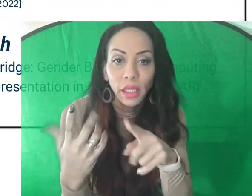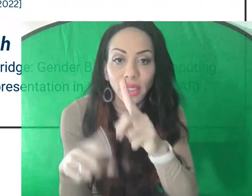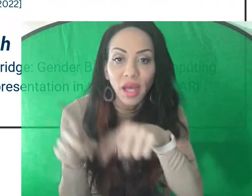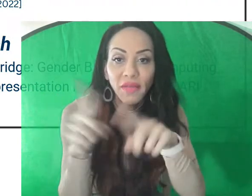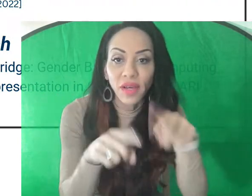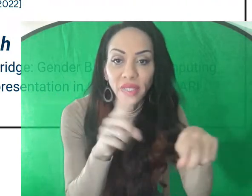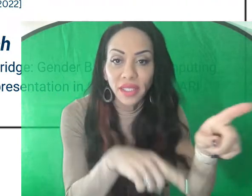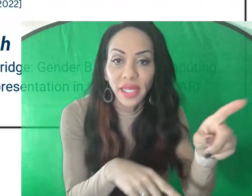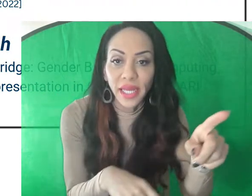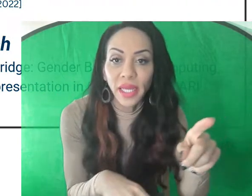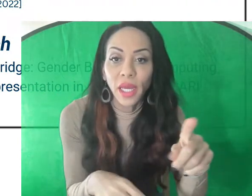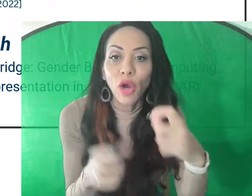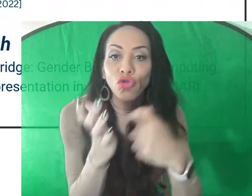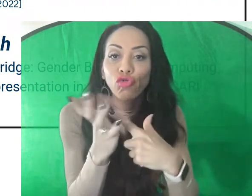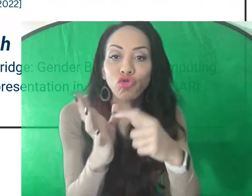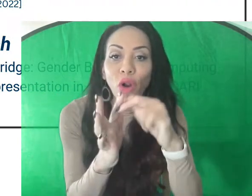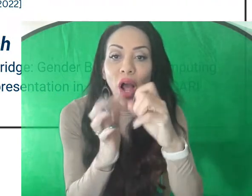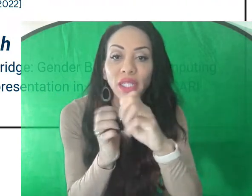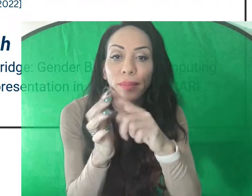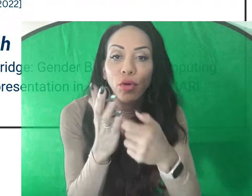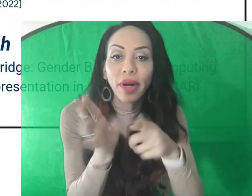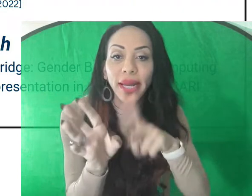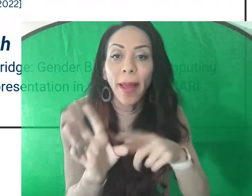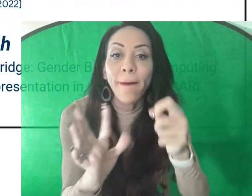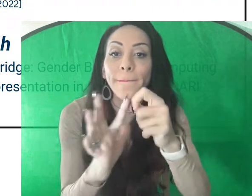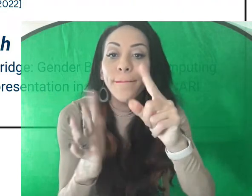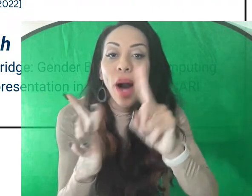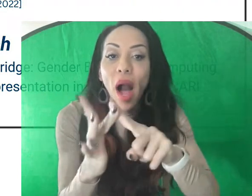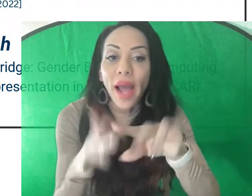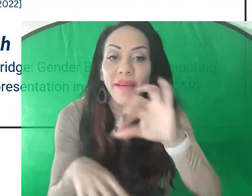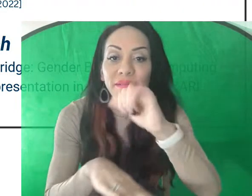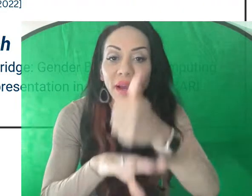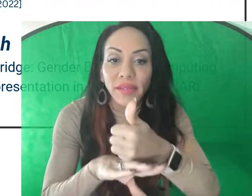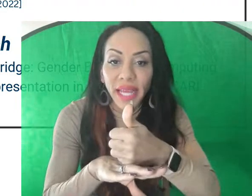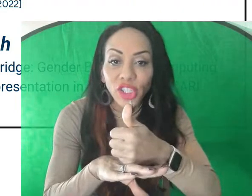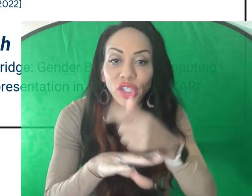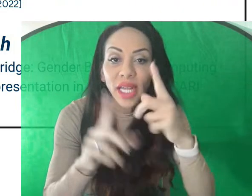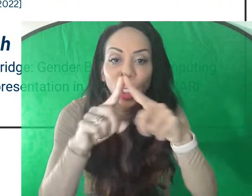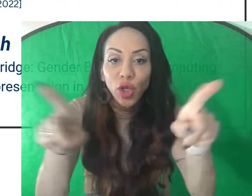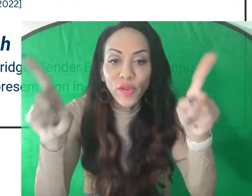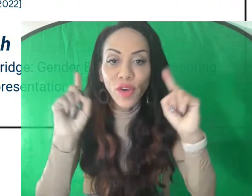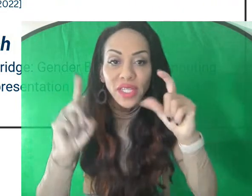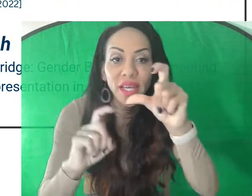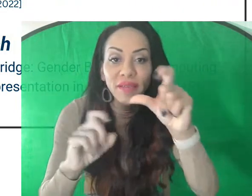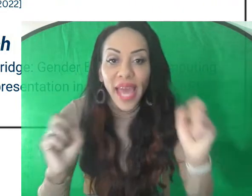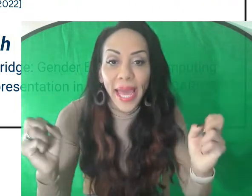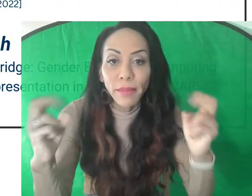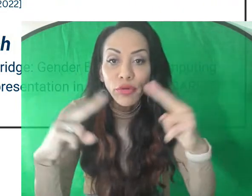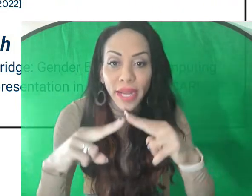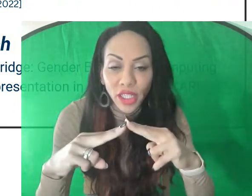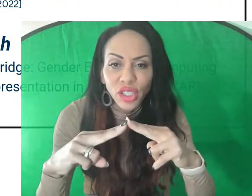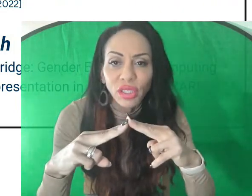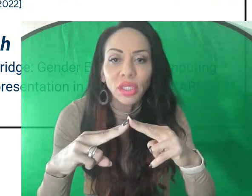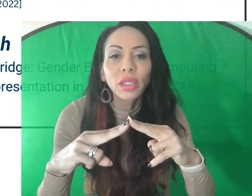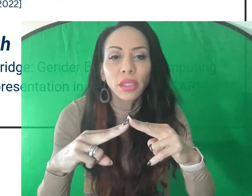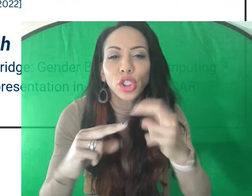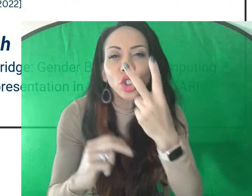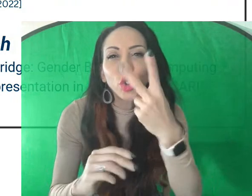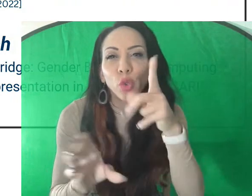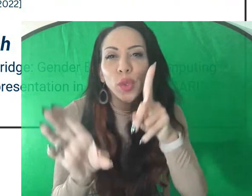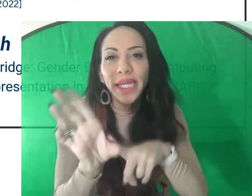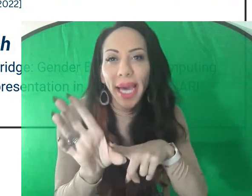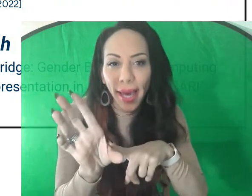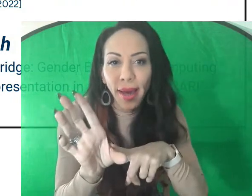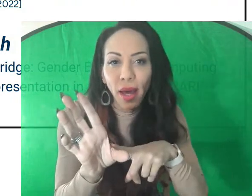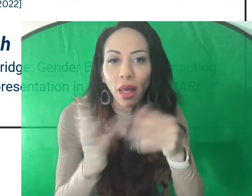doing a gender balance in computing study. I think it's like a 2 or 3 year study they've just started this year. 2 year study. 2 year study. And then King's College